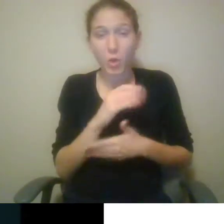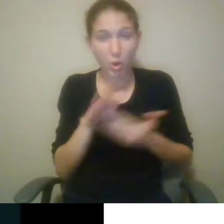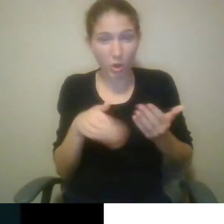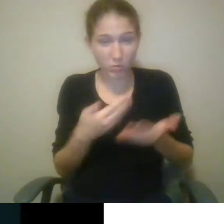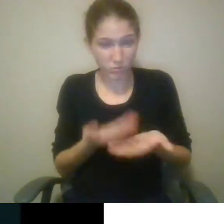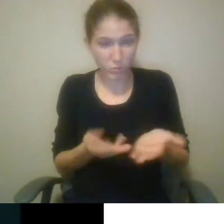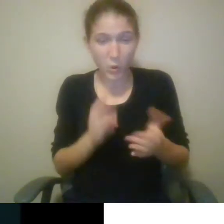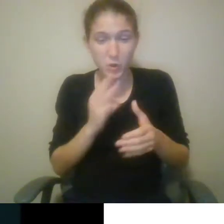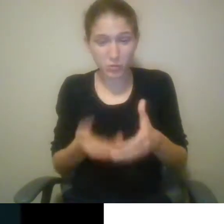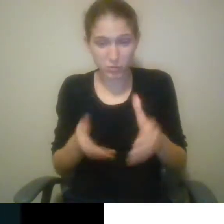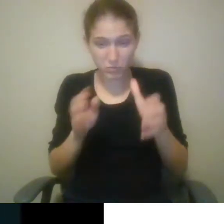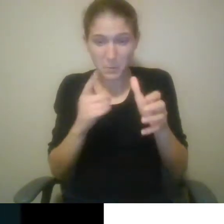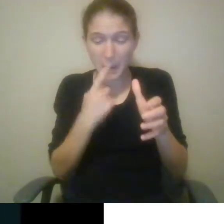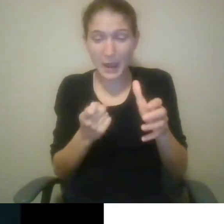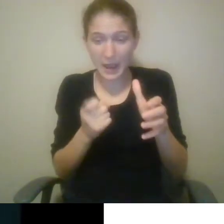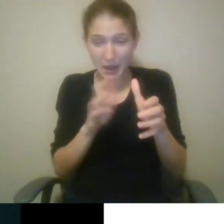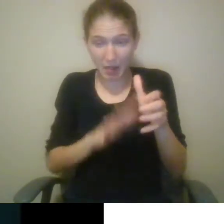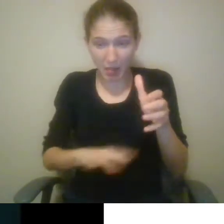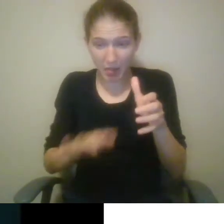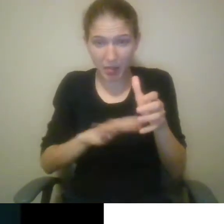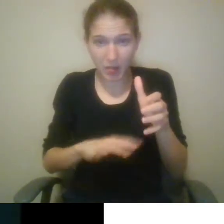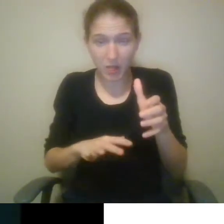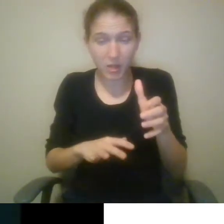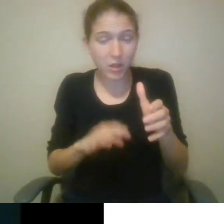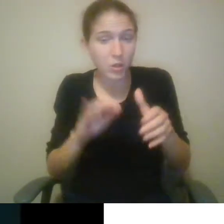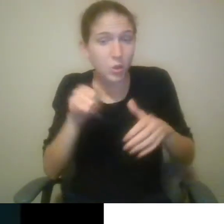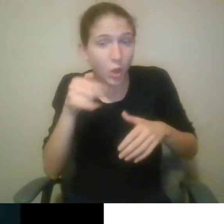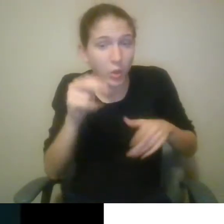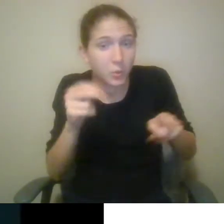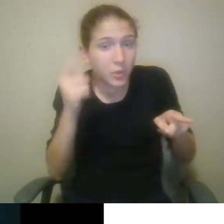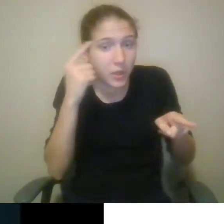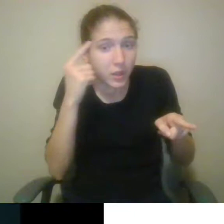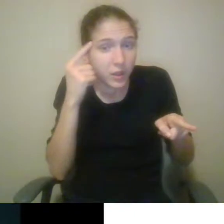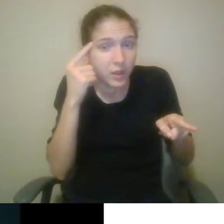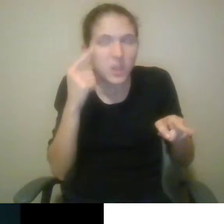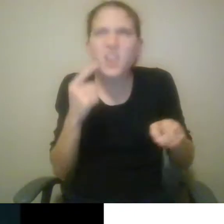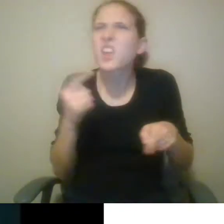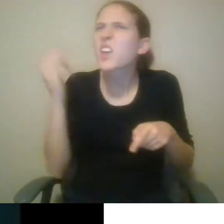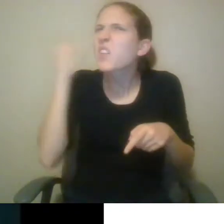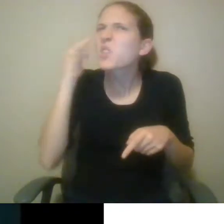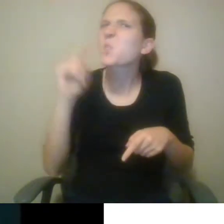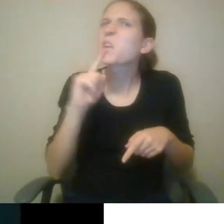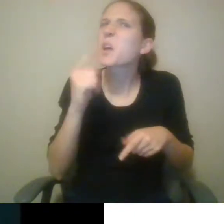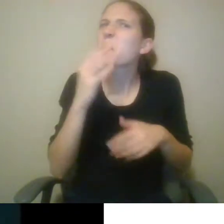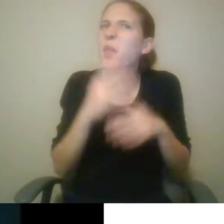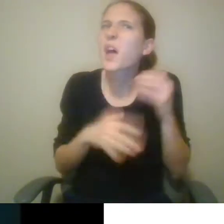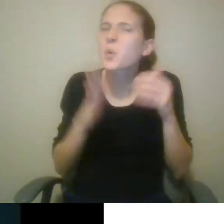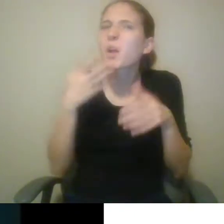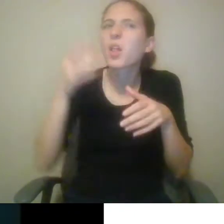Alright. Alright, John, what's your idea? It'll hit and it'll sink.